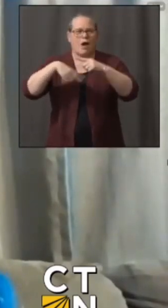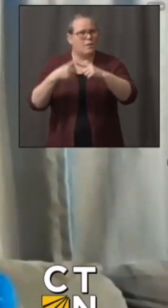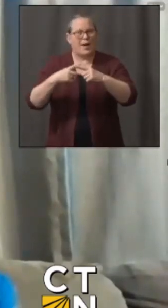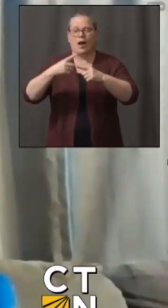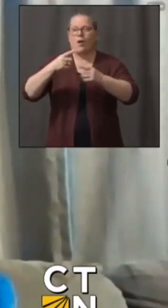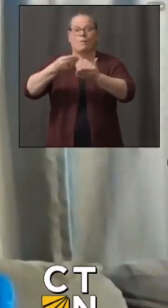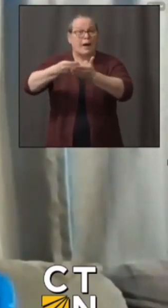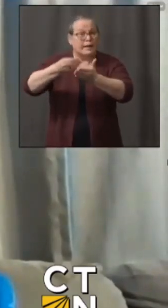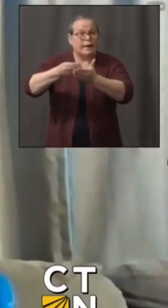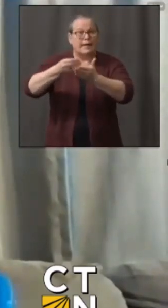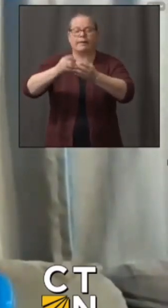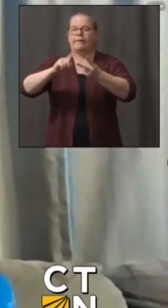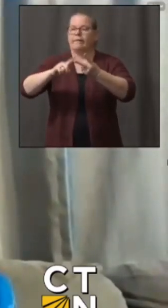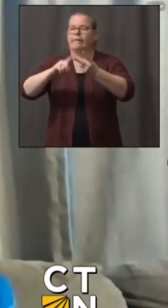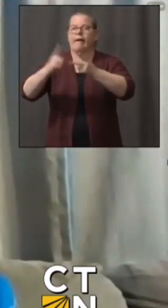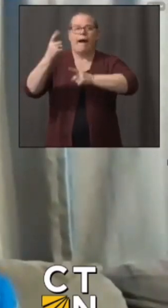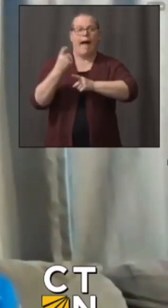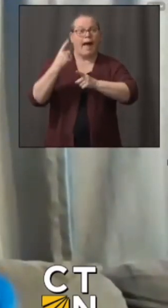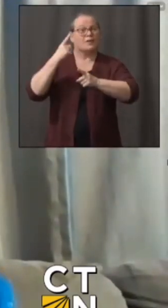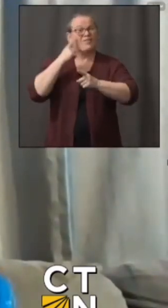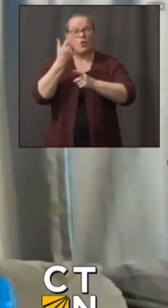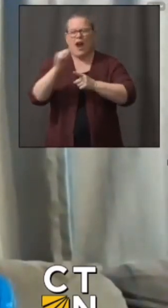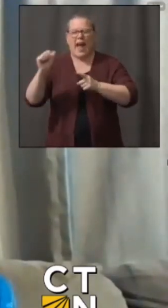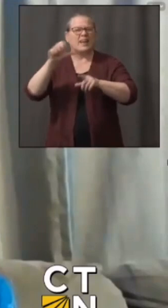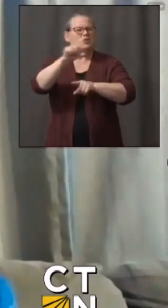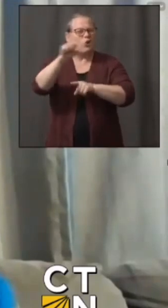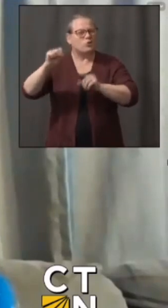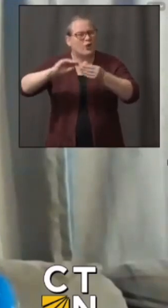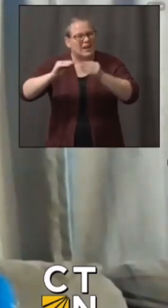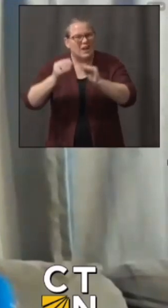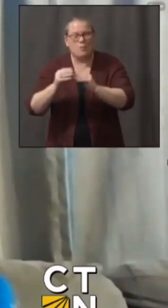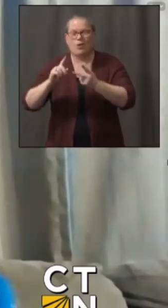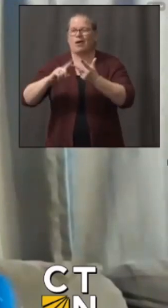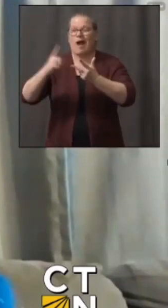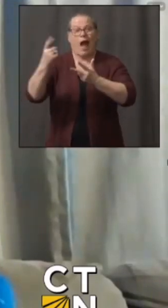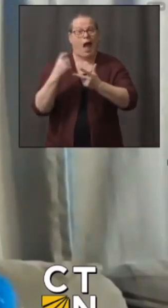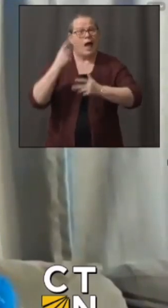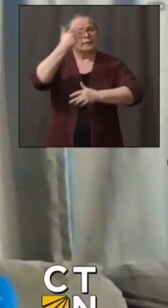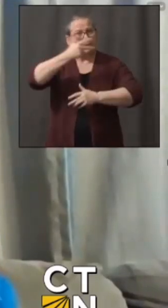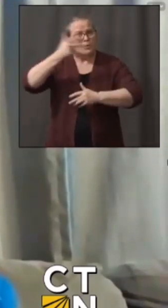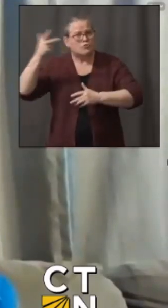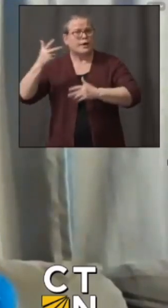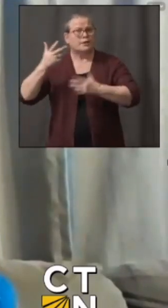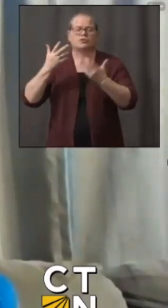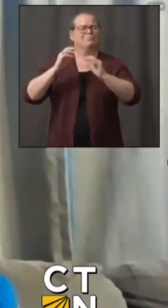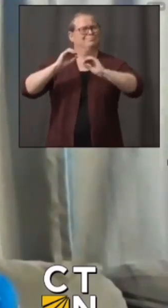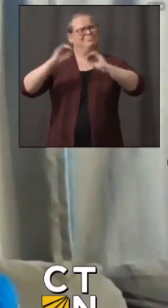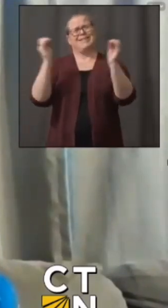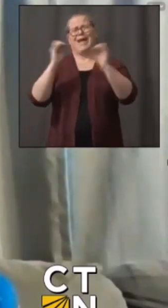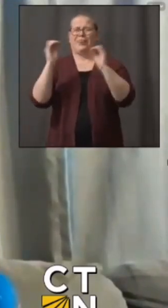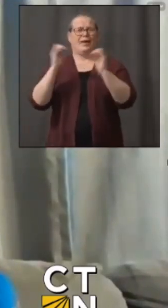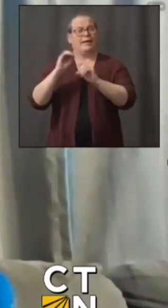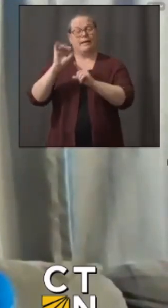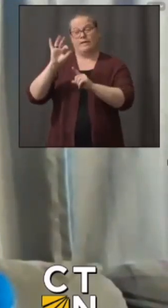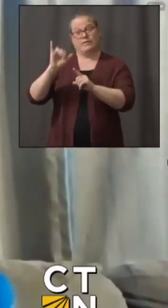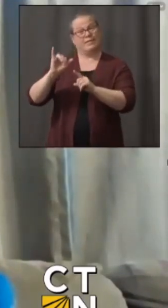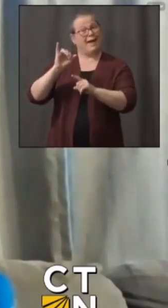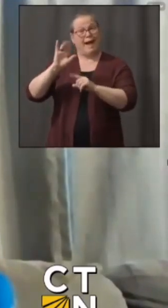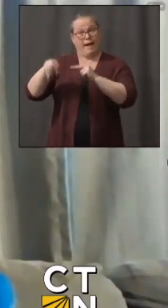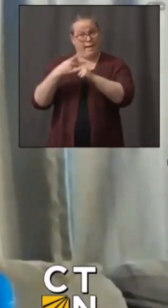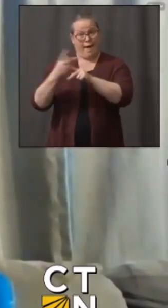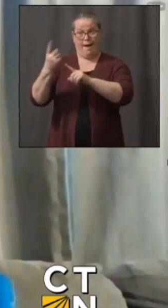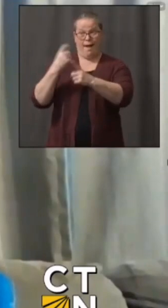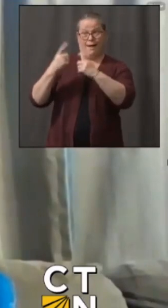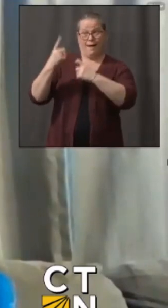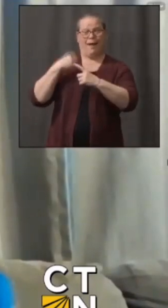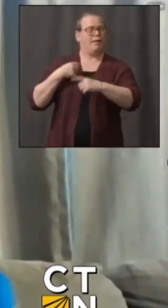So you should feel comfortable, take these calls, work with those people, and know you shouldn't be asked for that type of information. So